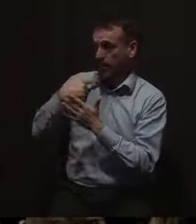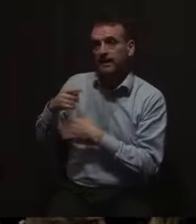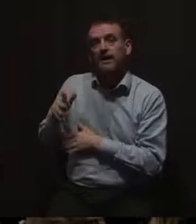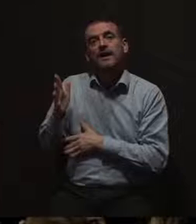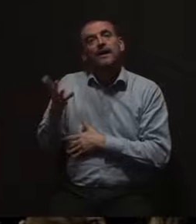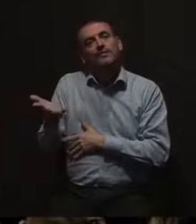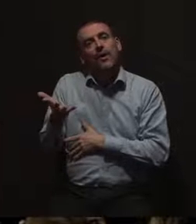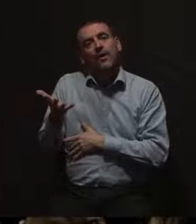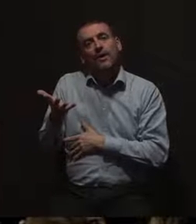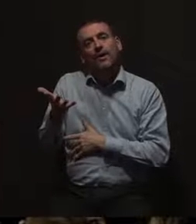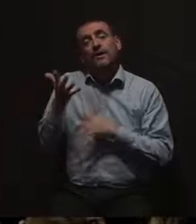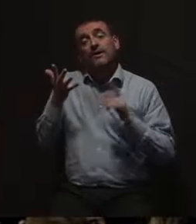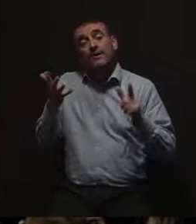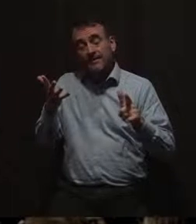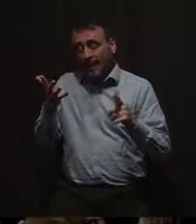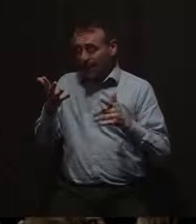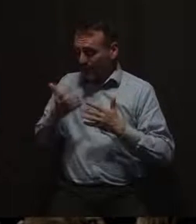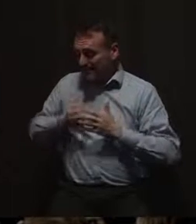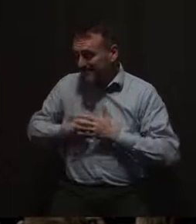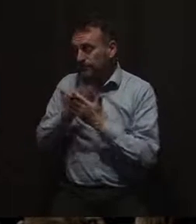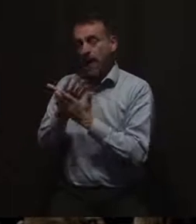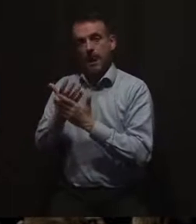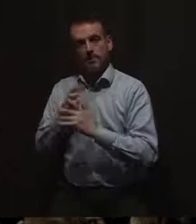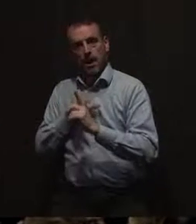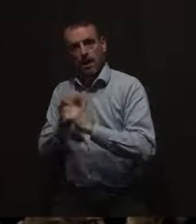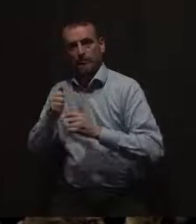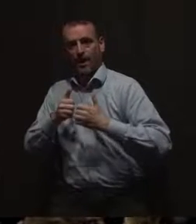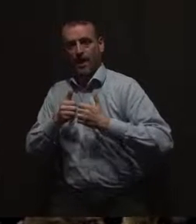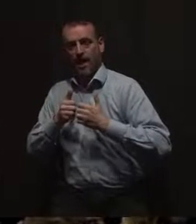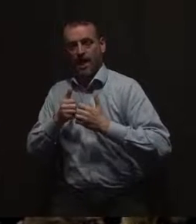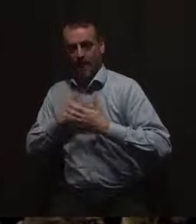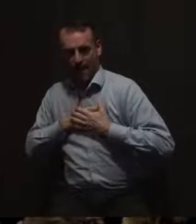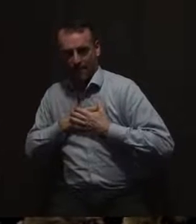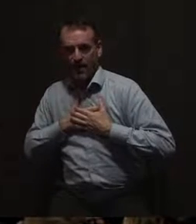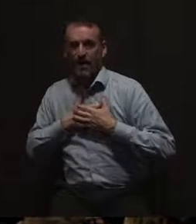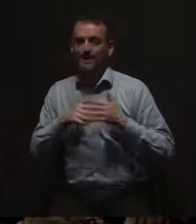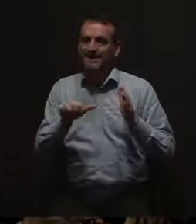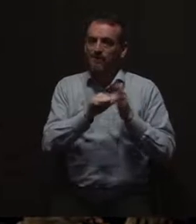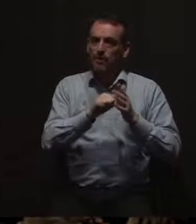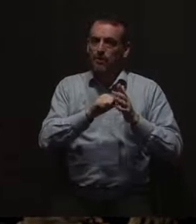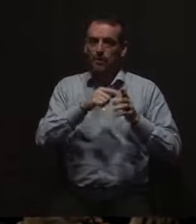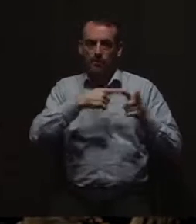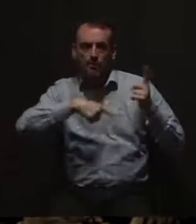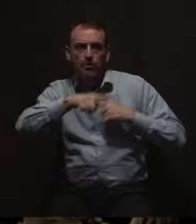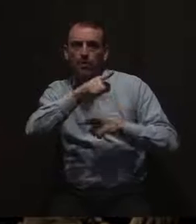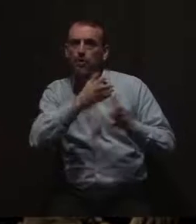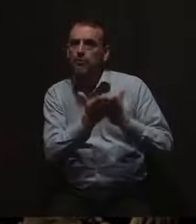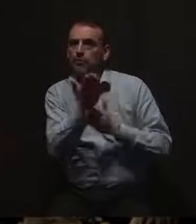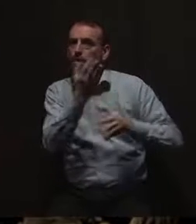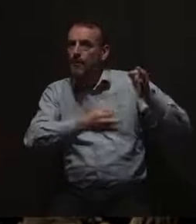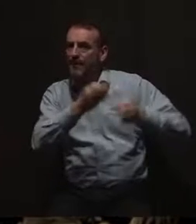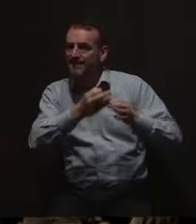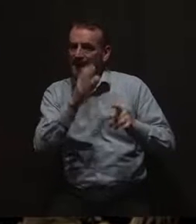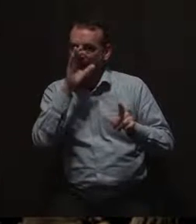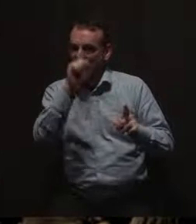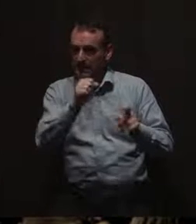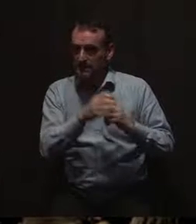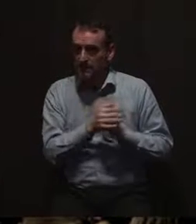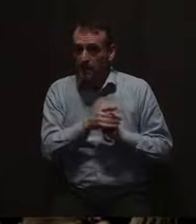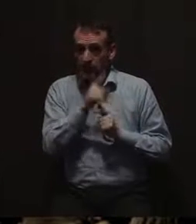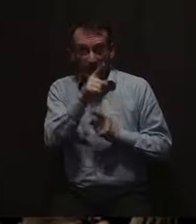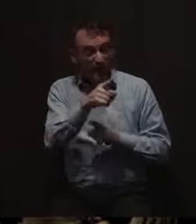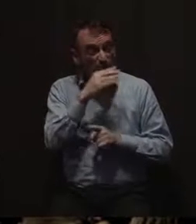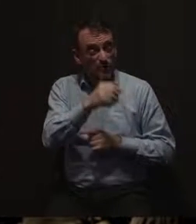bit overdramatic here. But if we look at the news, the whole rhetoric is geared towards fear and division and banning things. So what